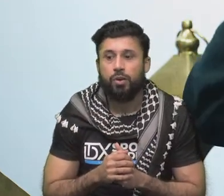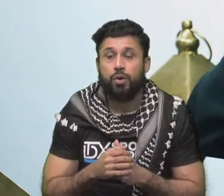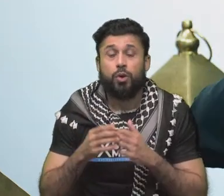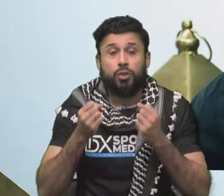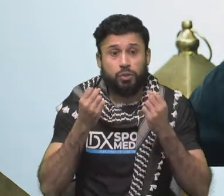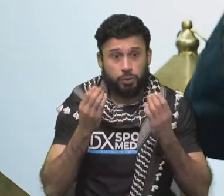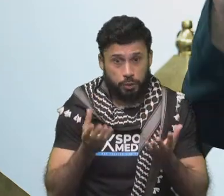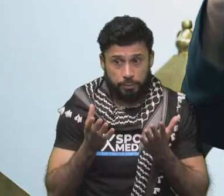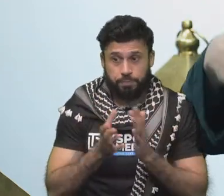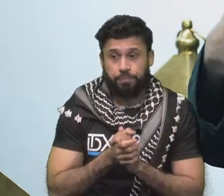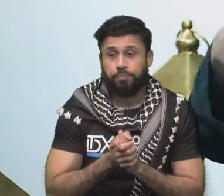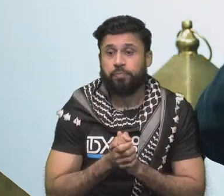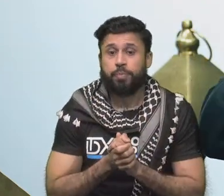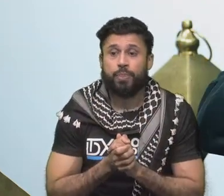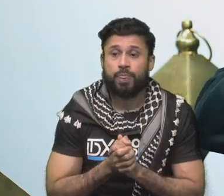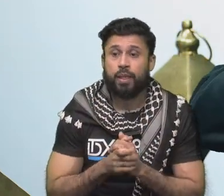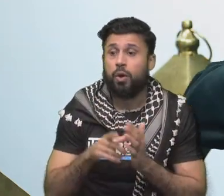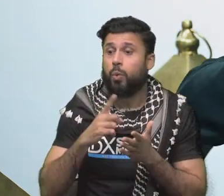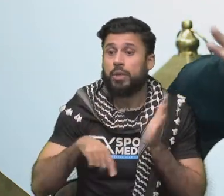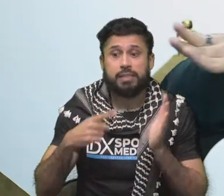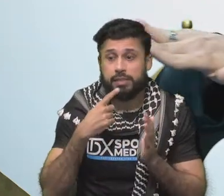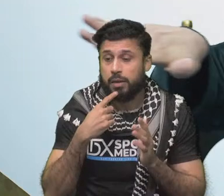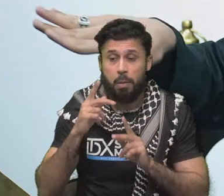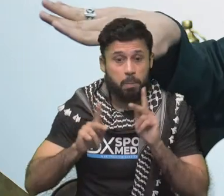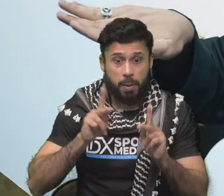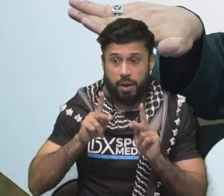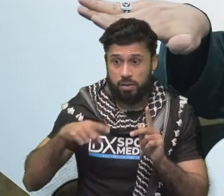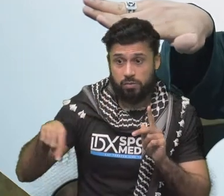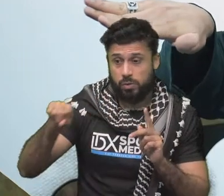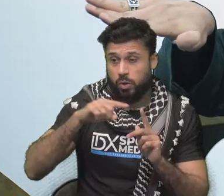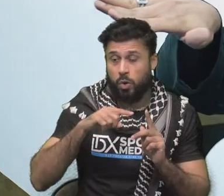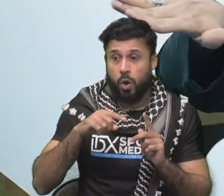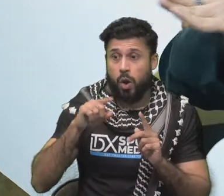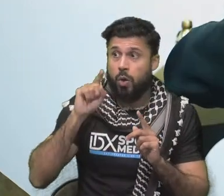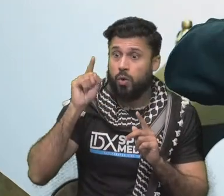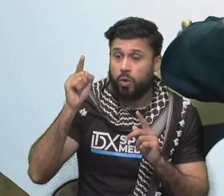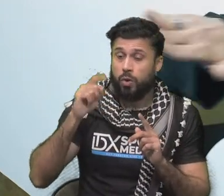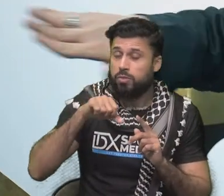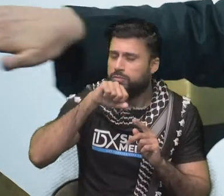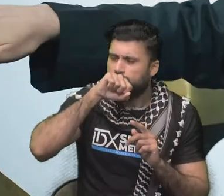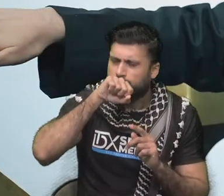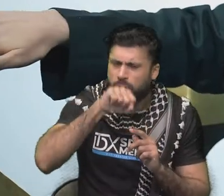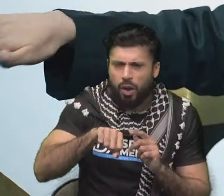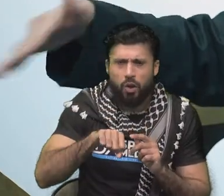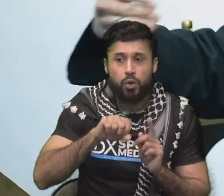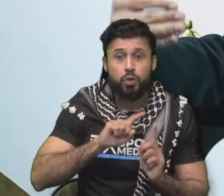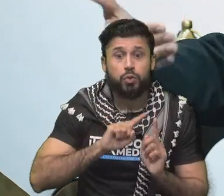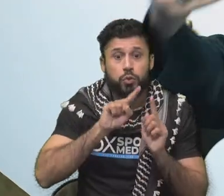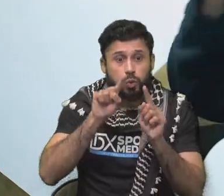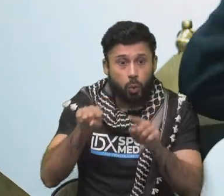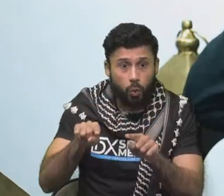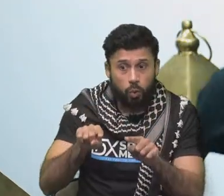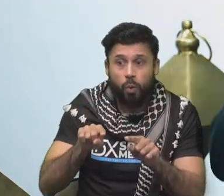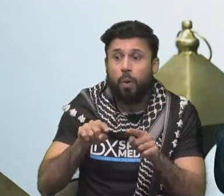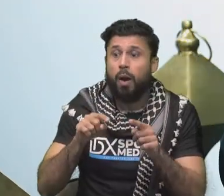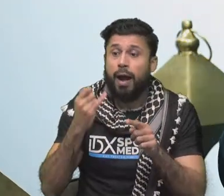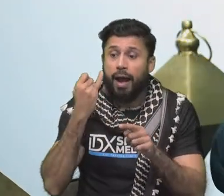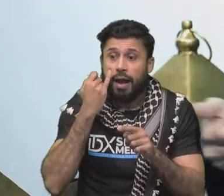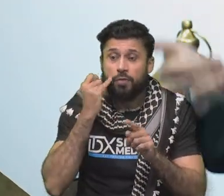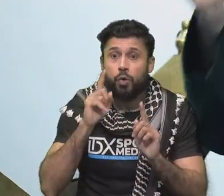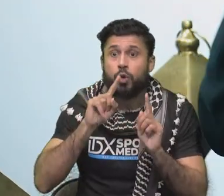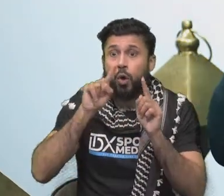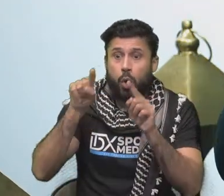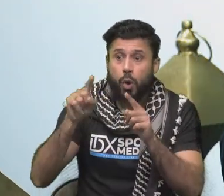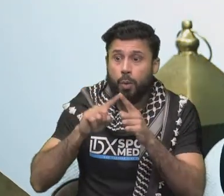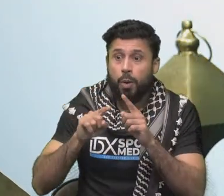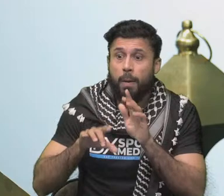when you turn back to Him. Don't let your turn away from Him become too distant, and we will always welcome you back,